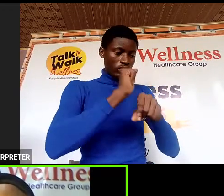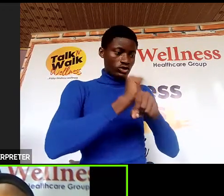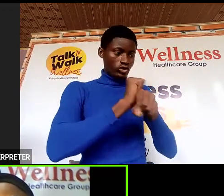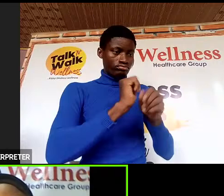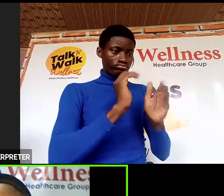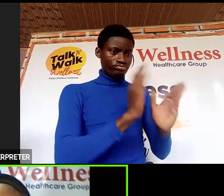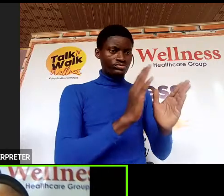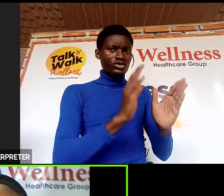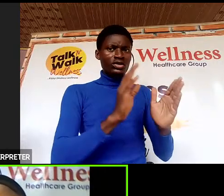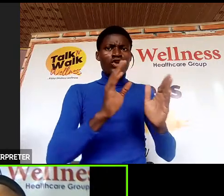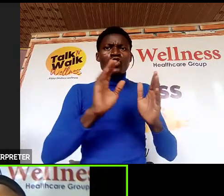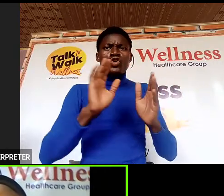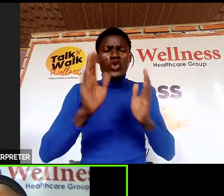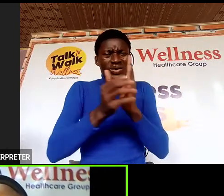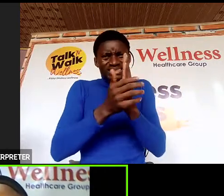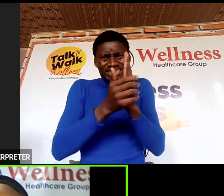and